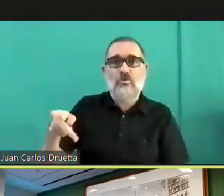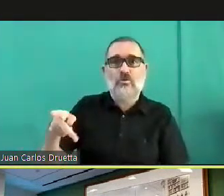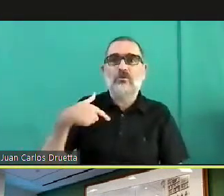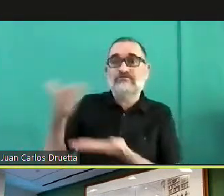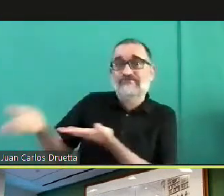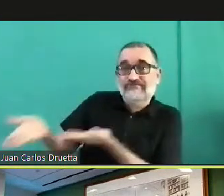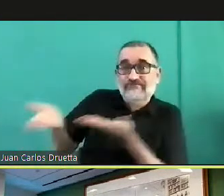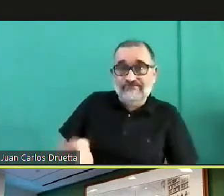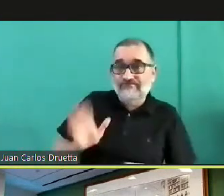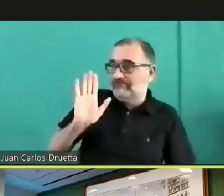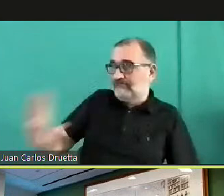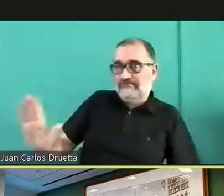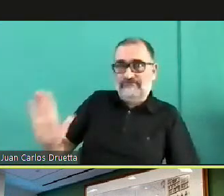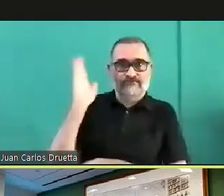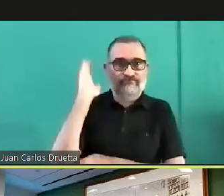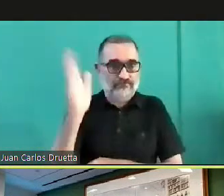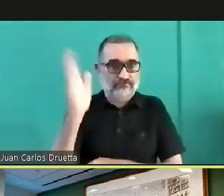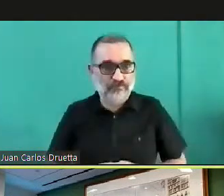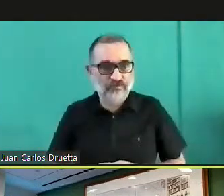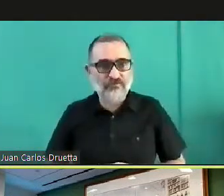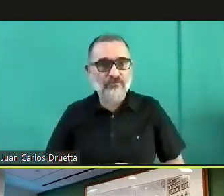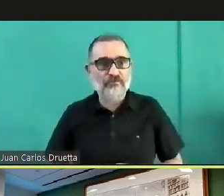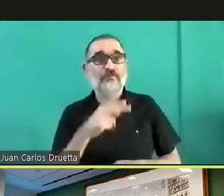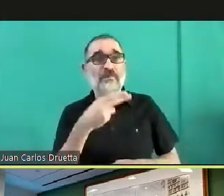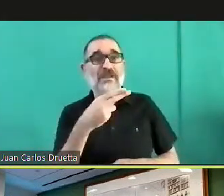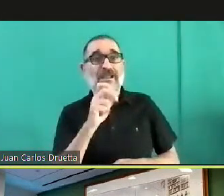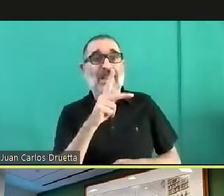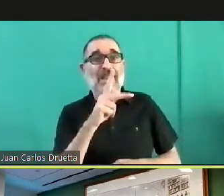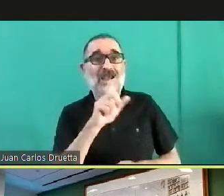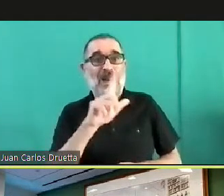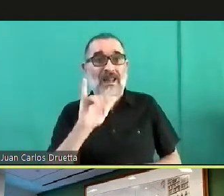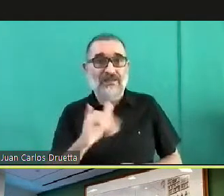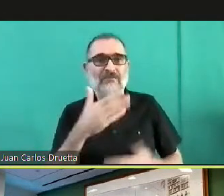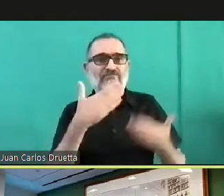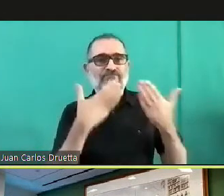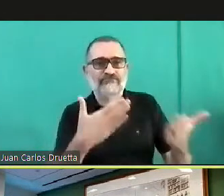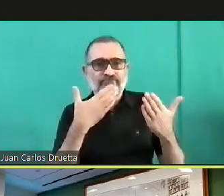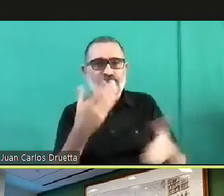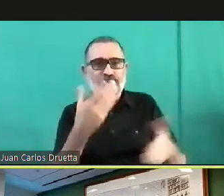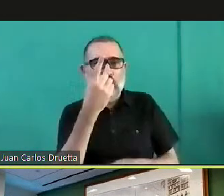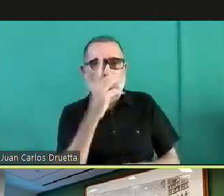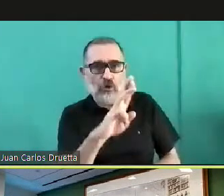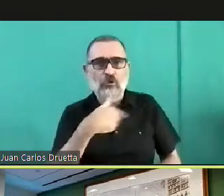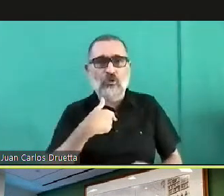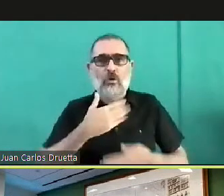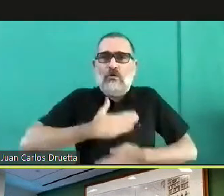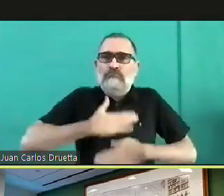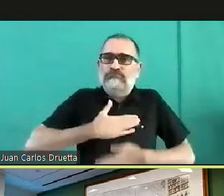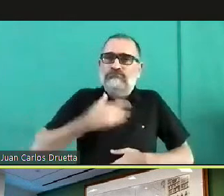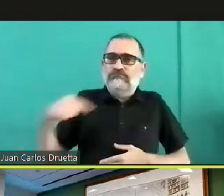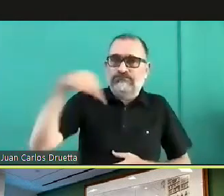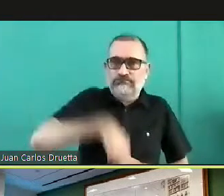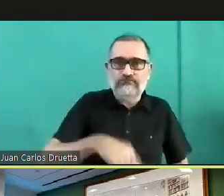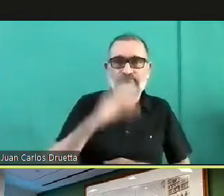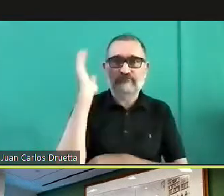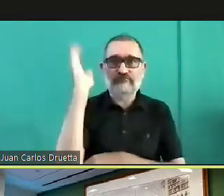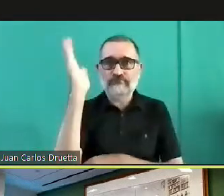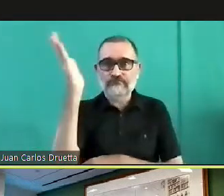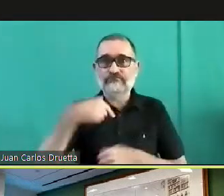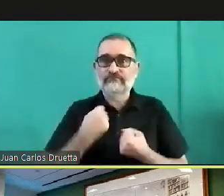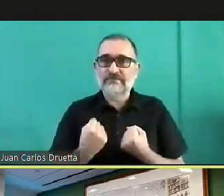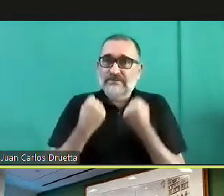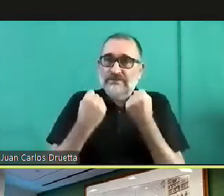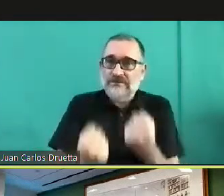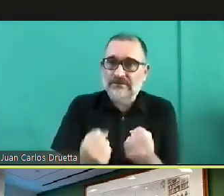Health systems are overwhelmed with caring for COVID patients, and recovery will take time and resources. Many countries